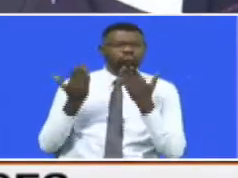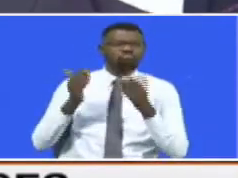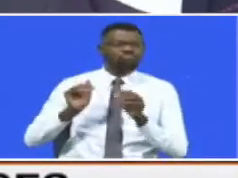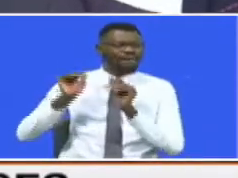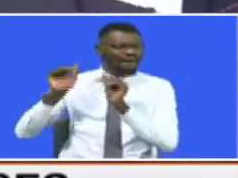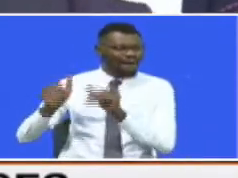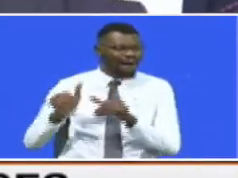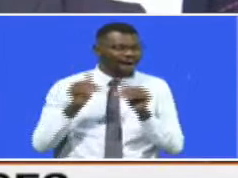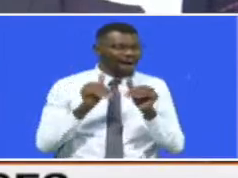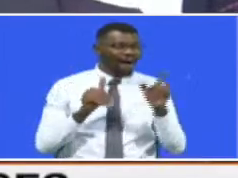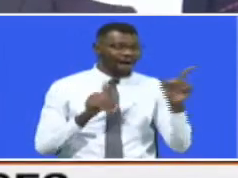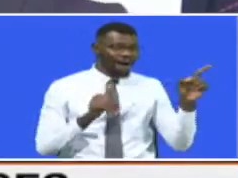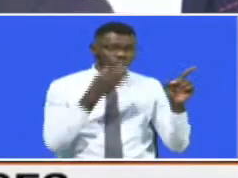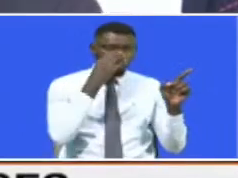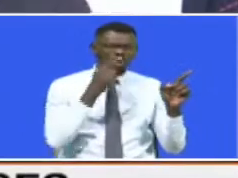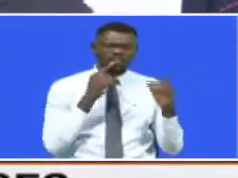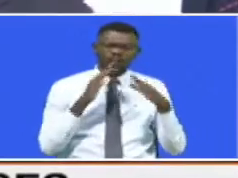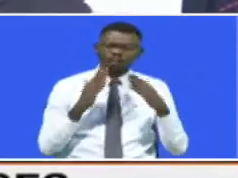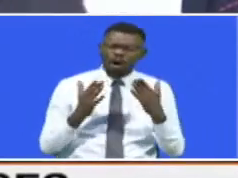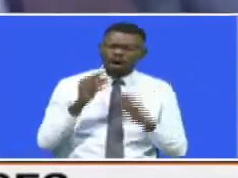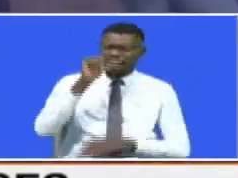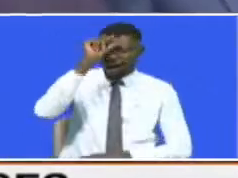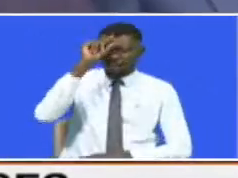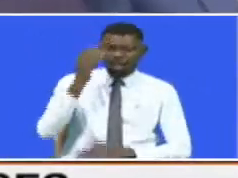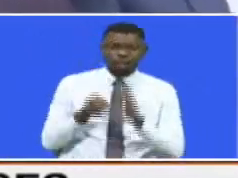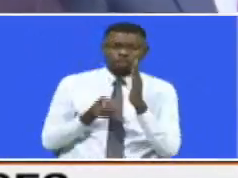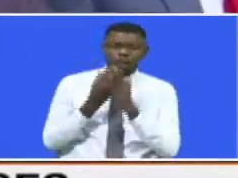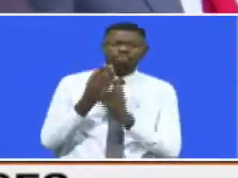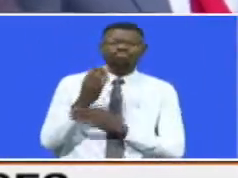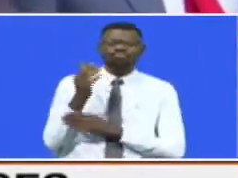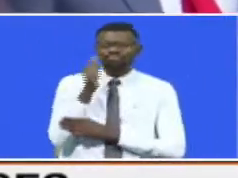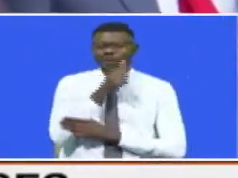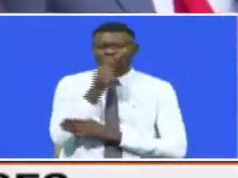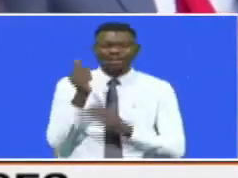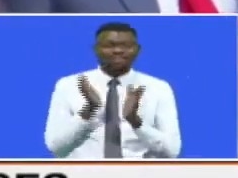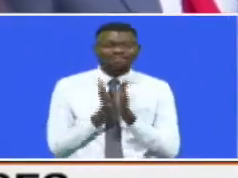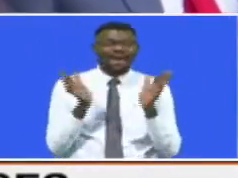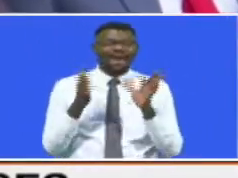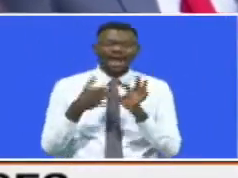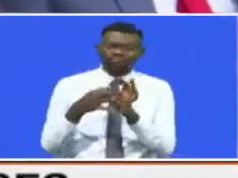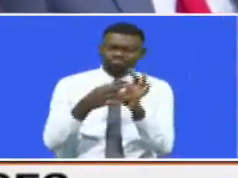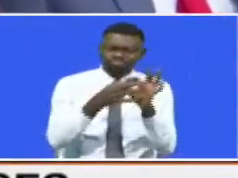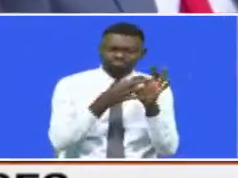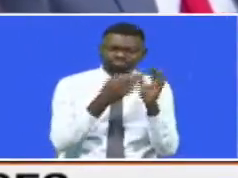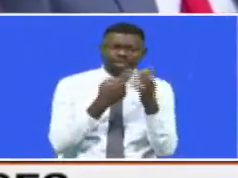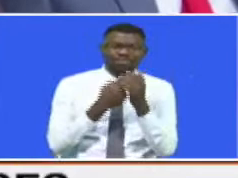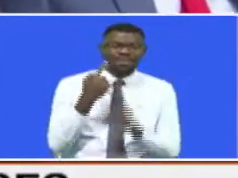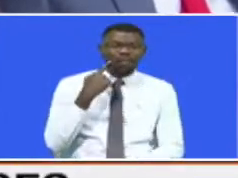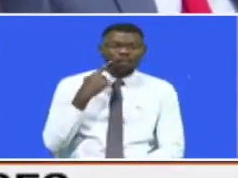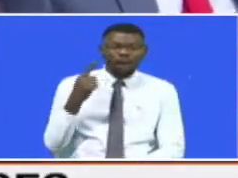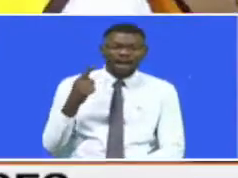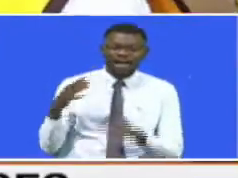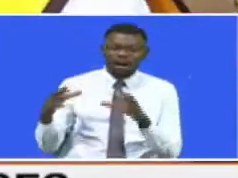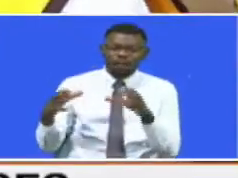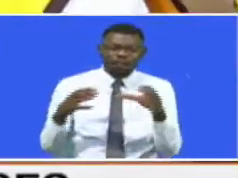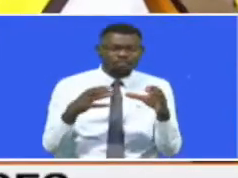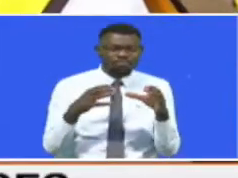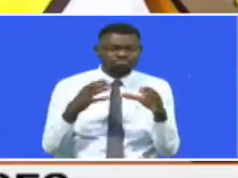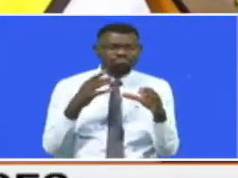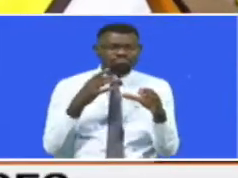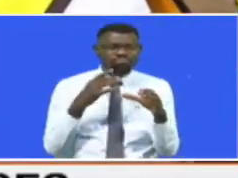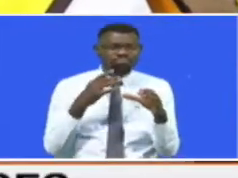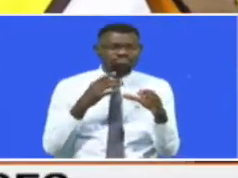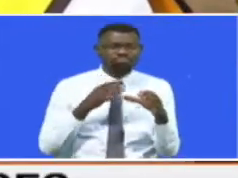Ruto says the government will initiate public-private partnership to deliver 100 dams in a bid to progressively